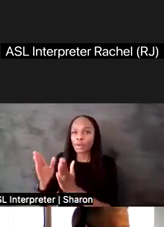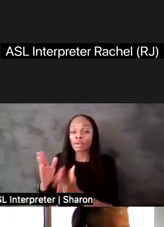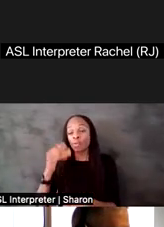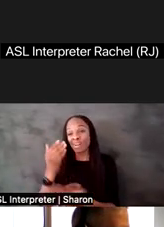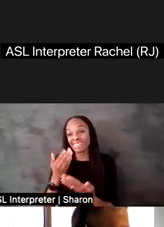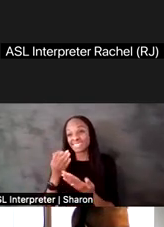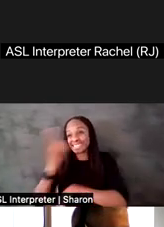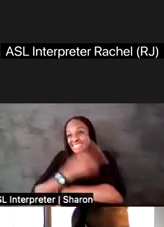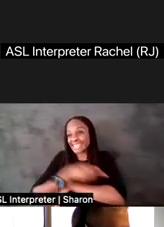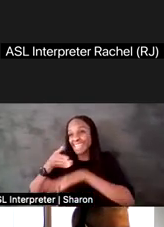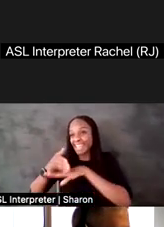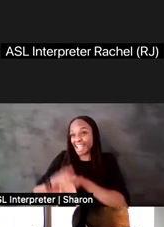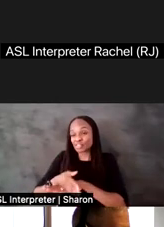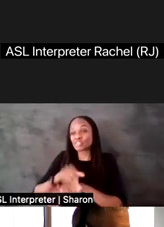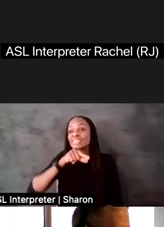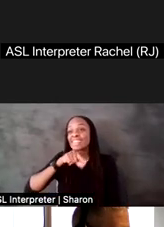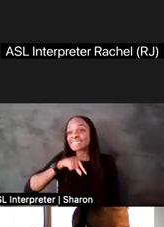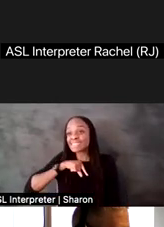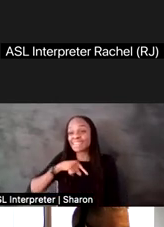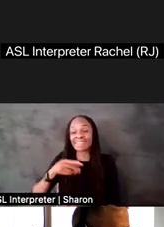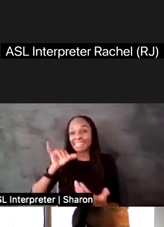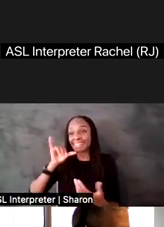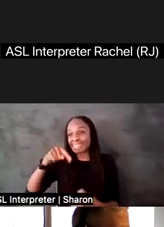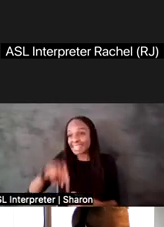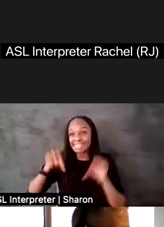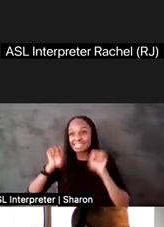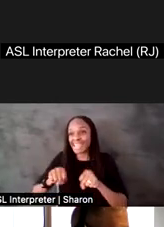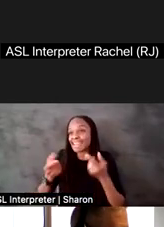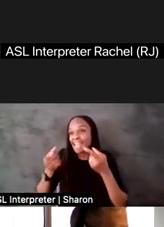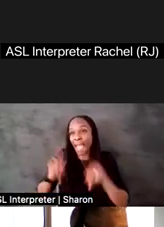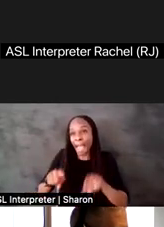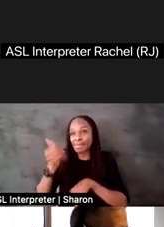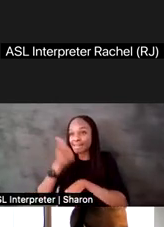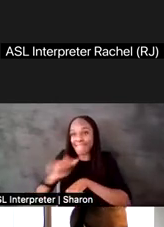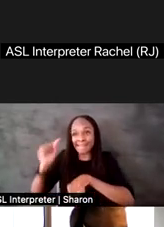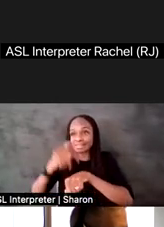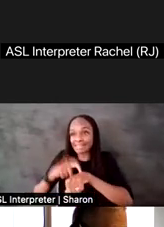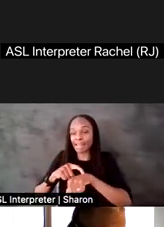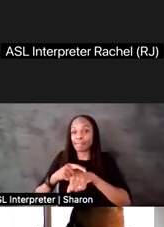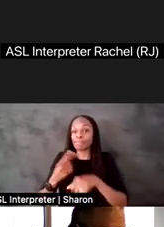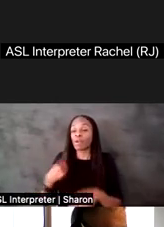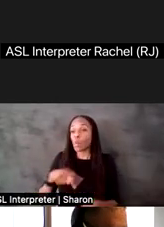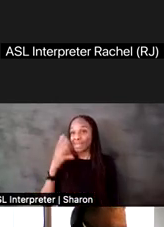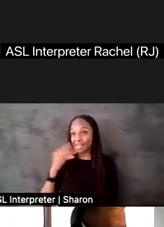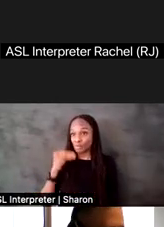Thanksgiving, this can happen anytime. We had a small earthquake,